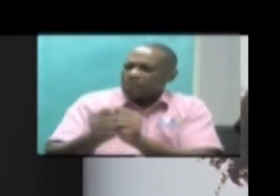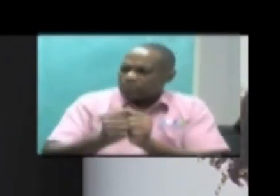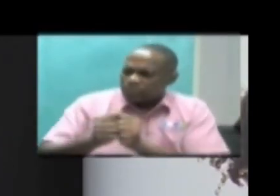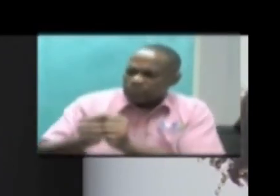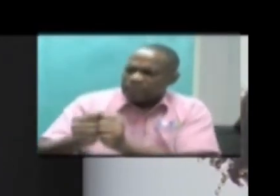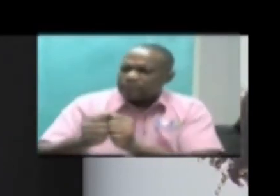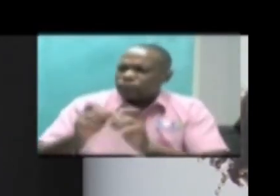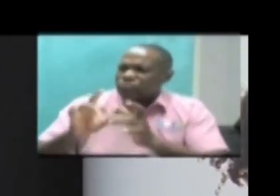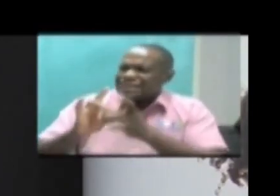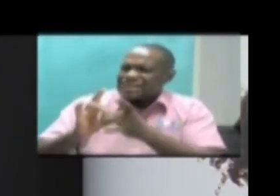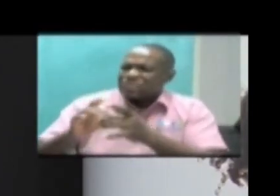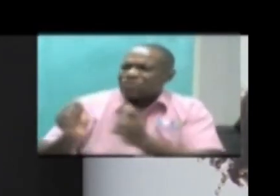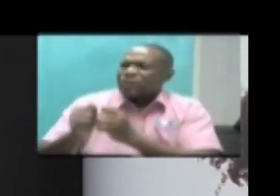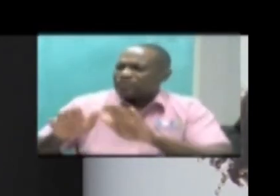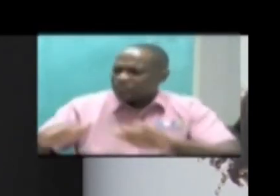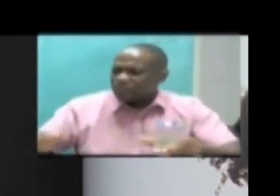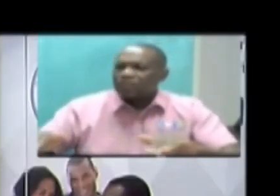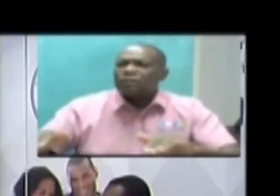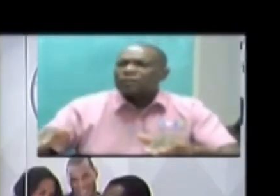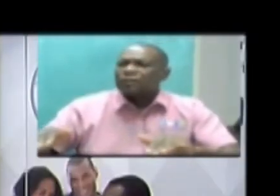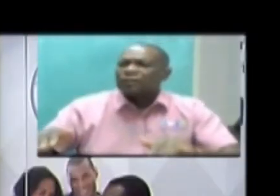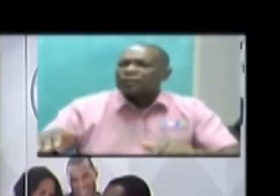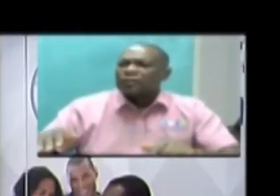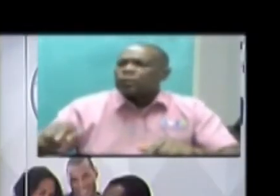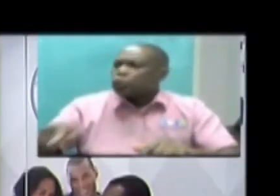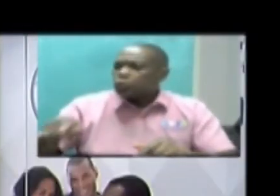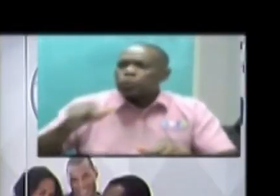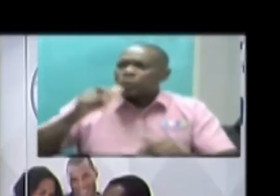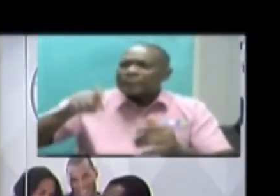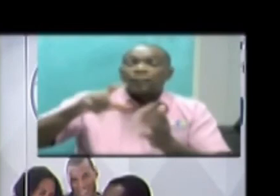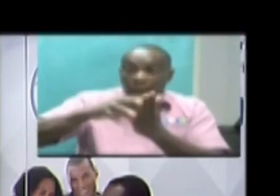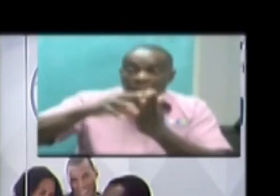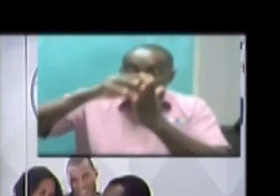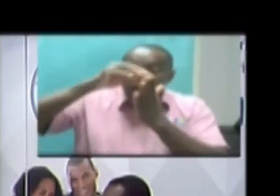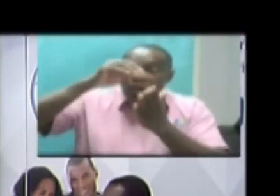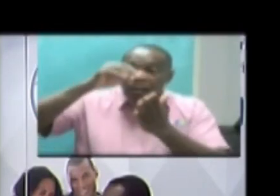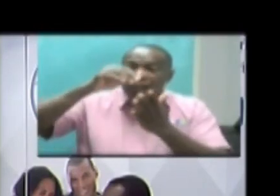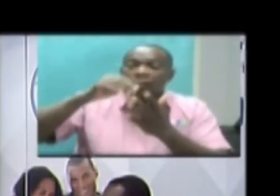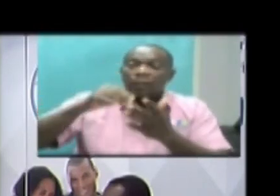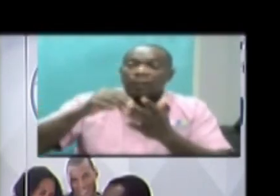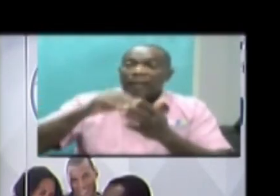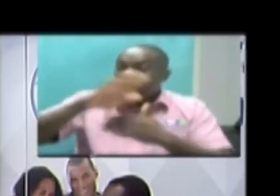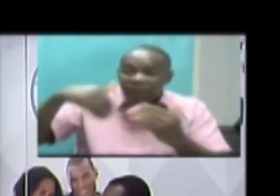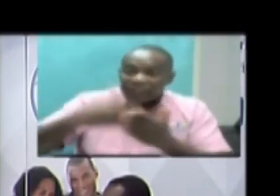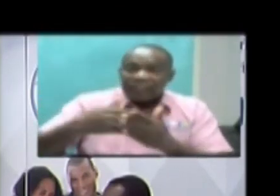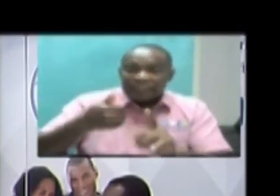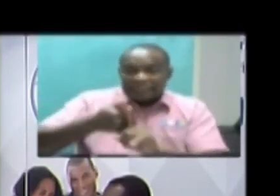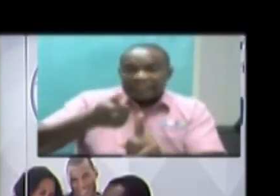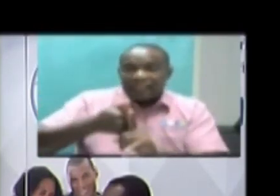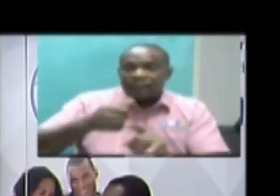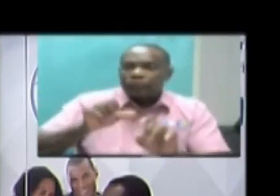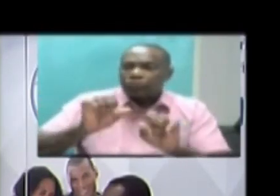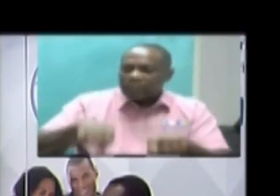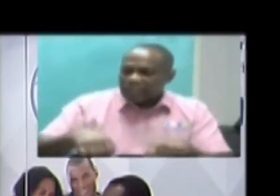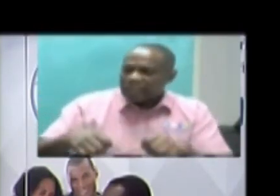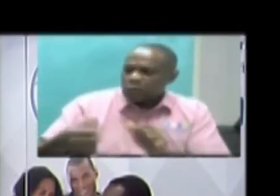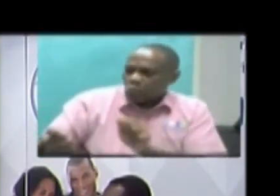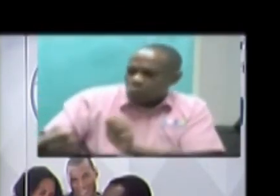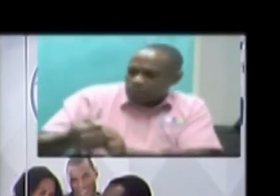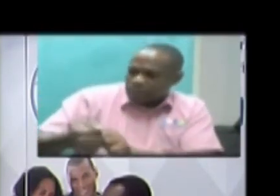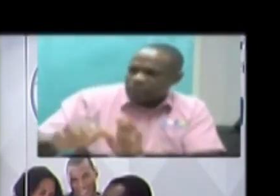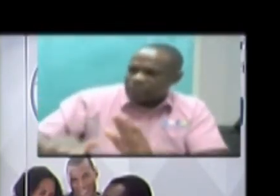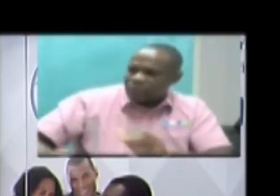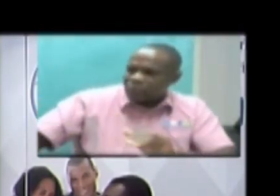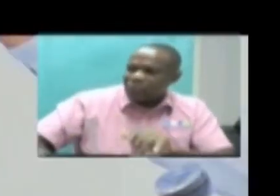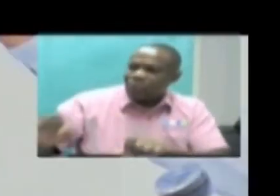for them, let's work towards doing these things with them. Explain the filters and the monitoring and why it's important. We have another